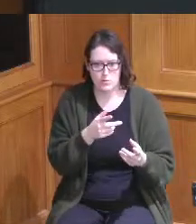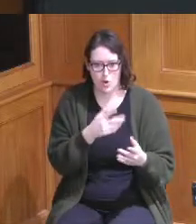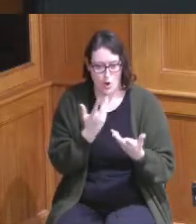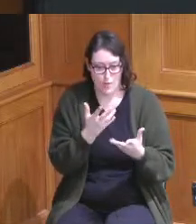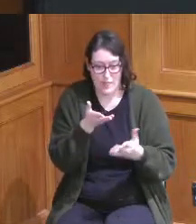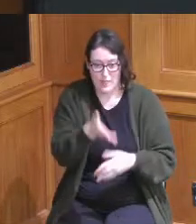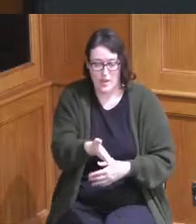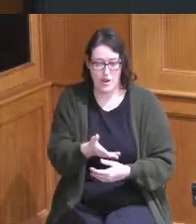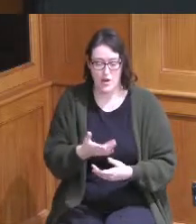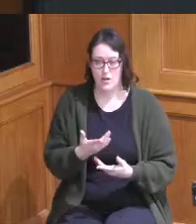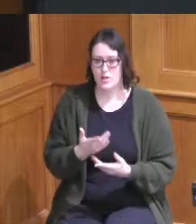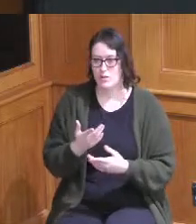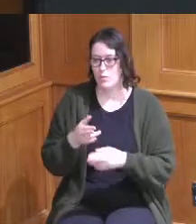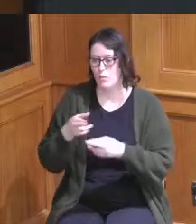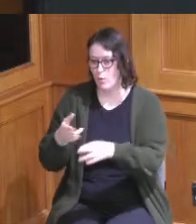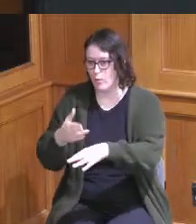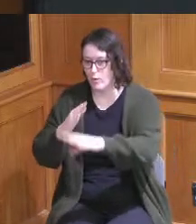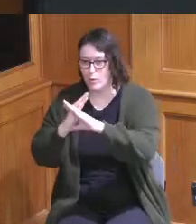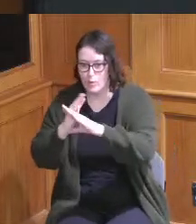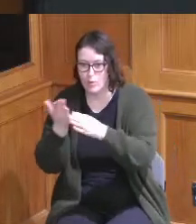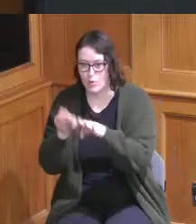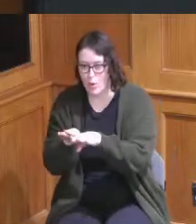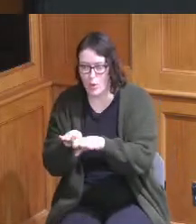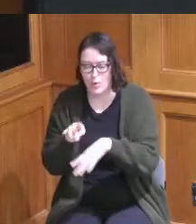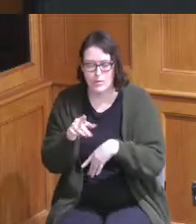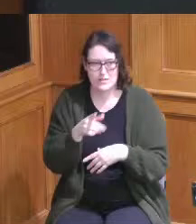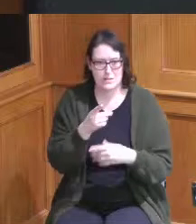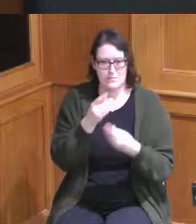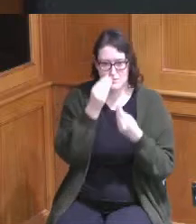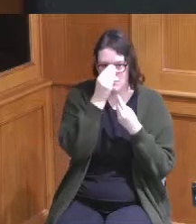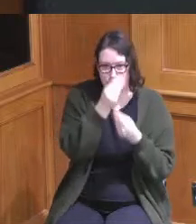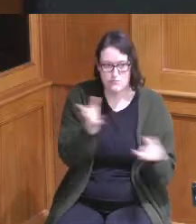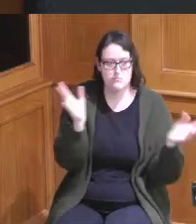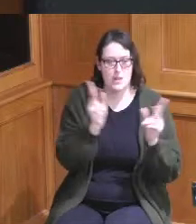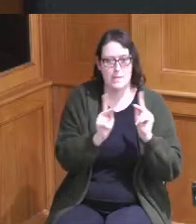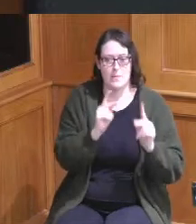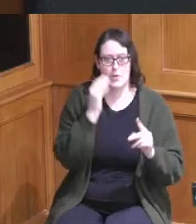close the roads and let people know what the status was. I applaud you for